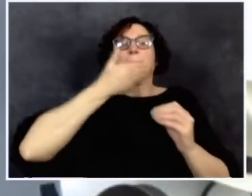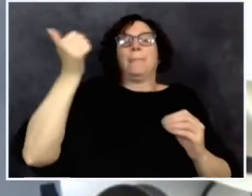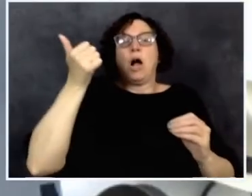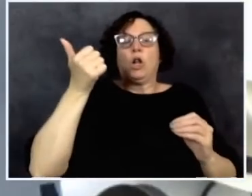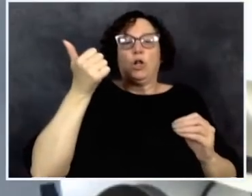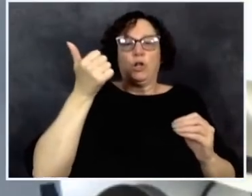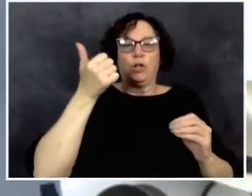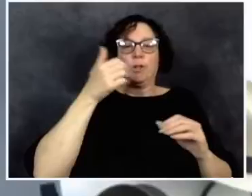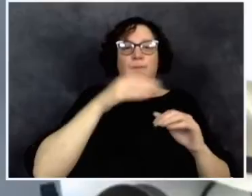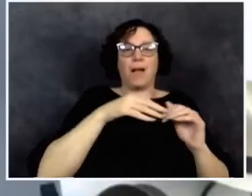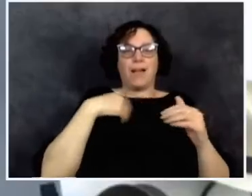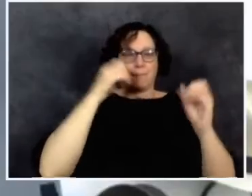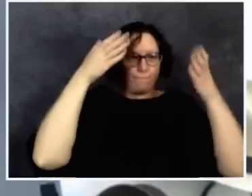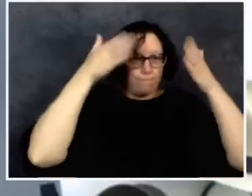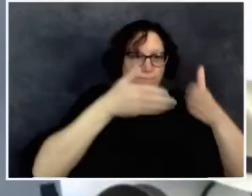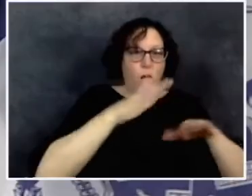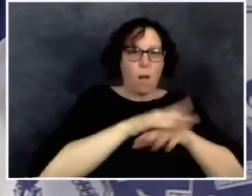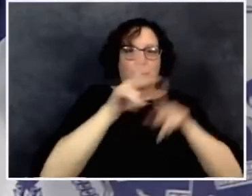positive.